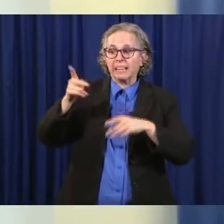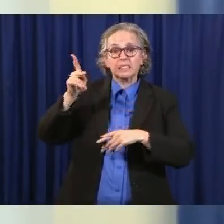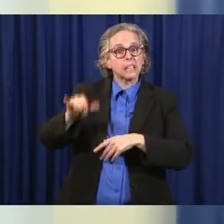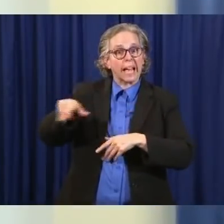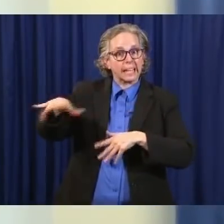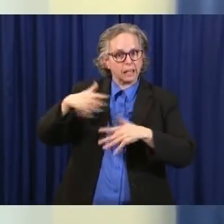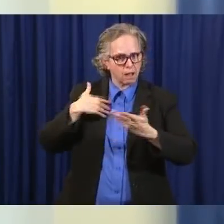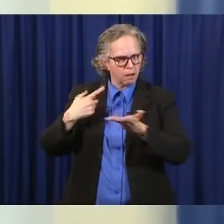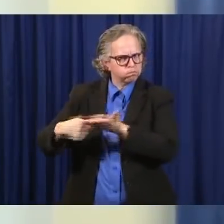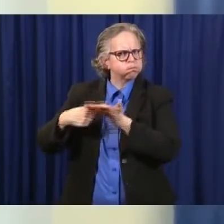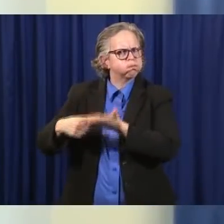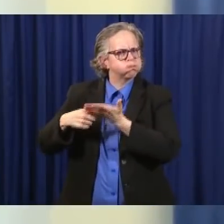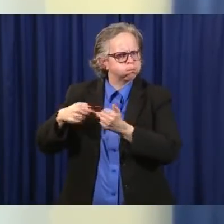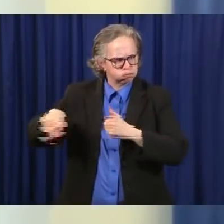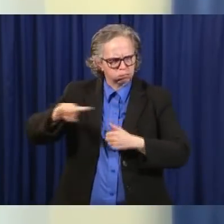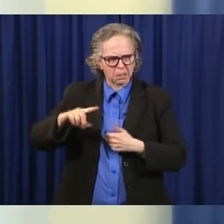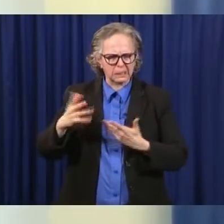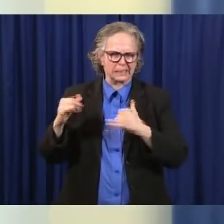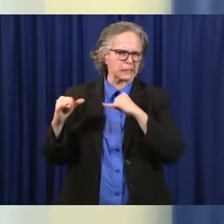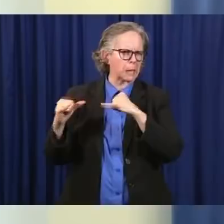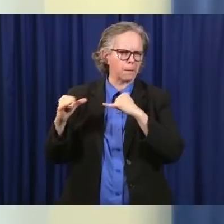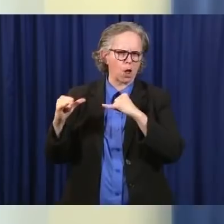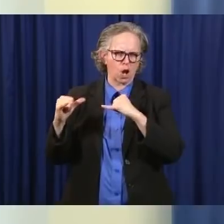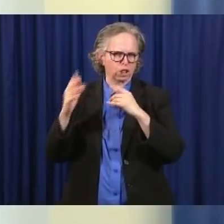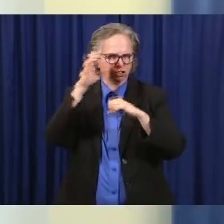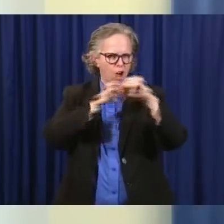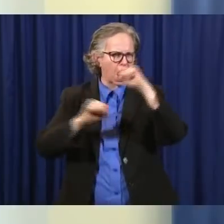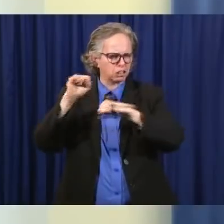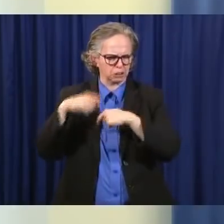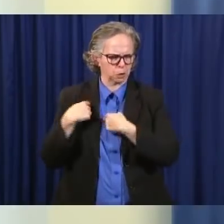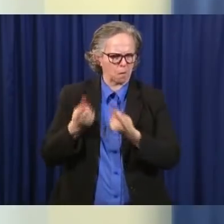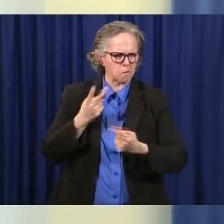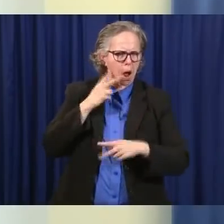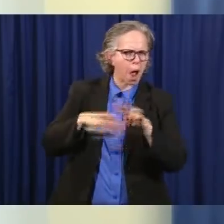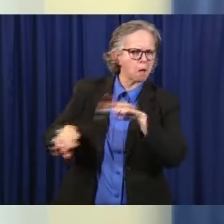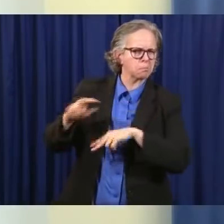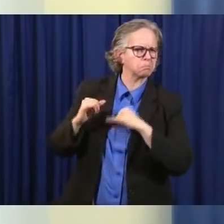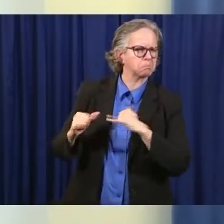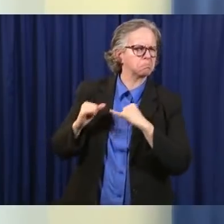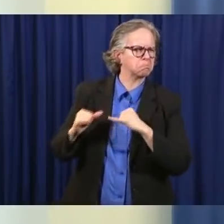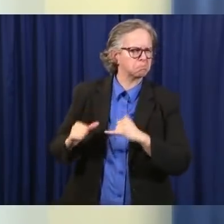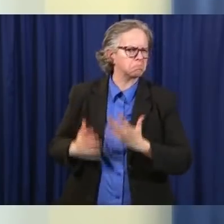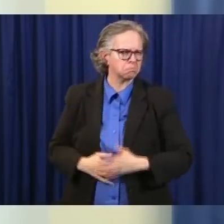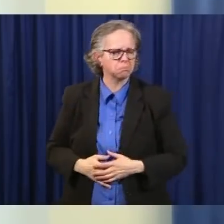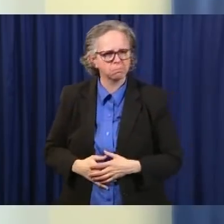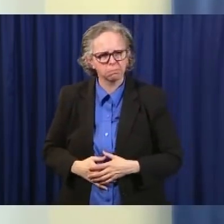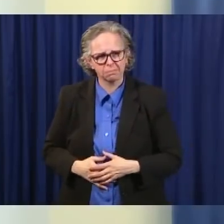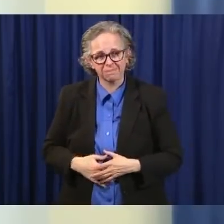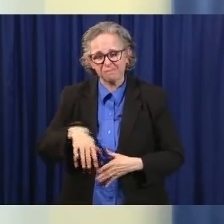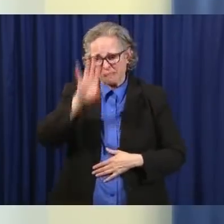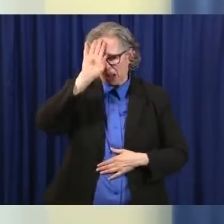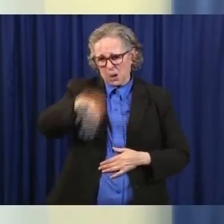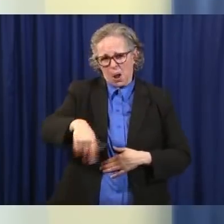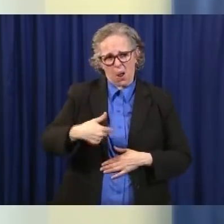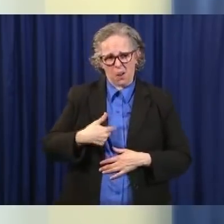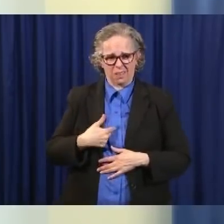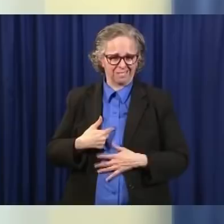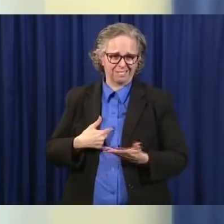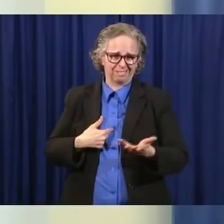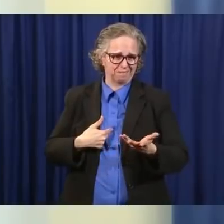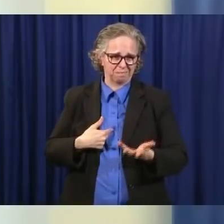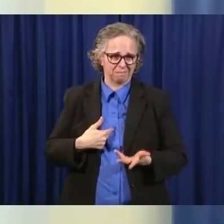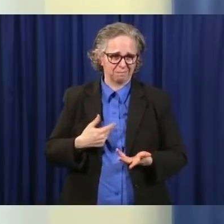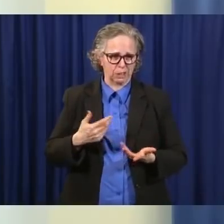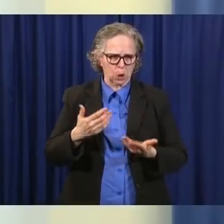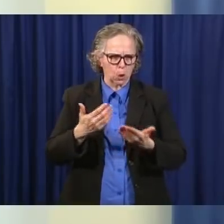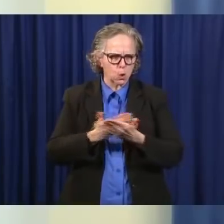of the same sort of strategies that we have done. And I know that there is, I mean, to complicate testing even further, as you know, new types of